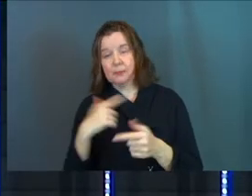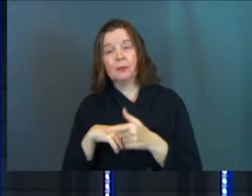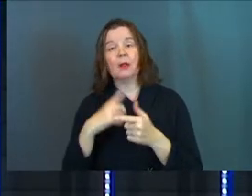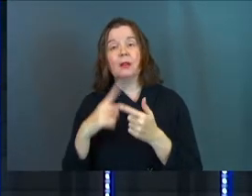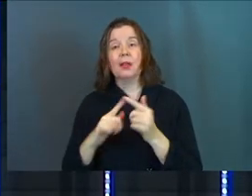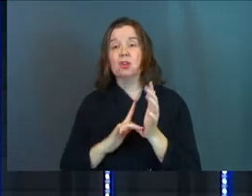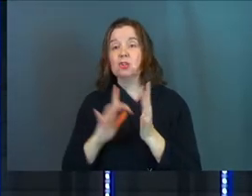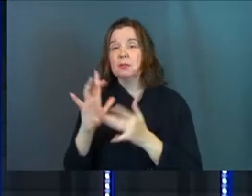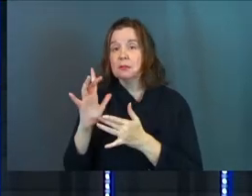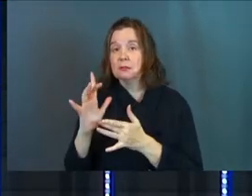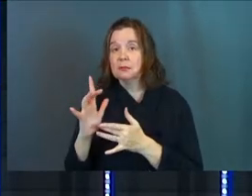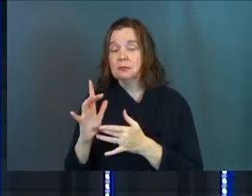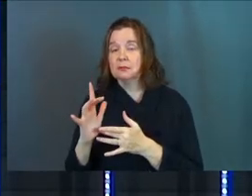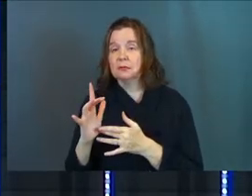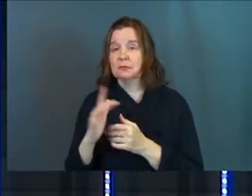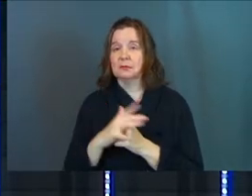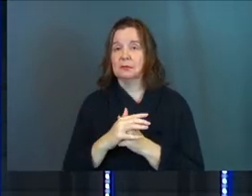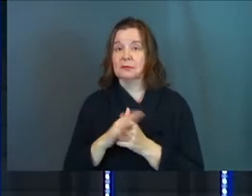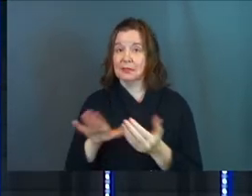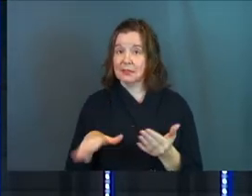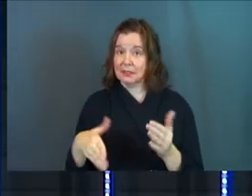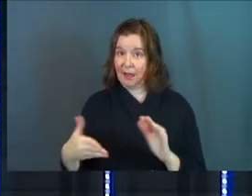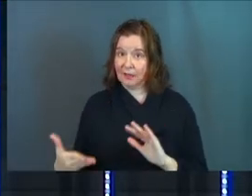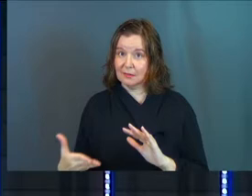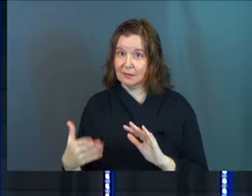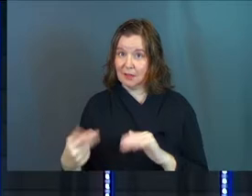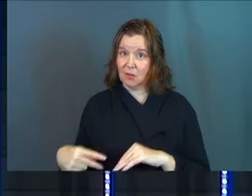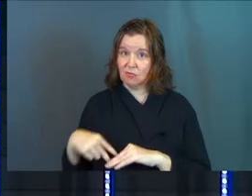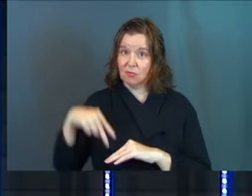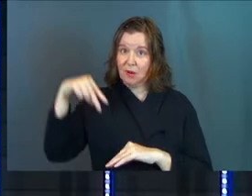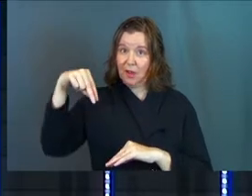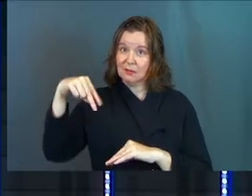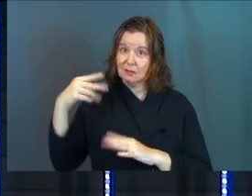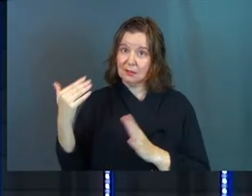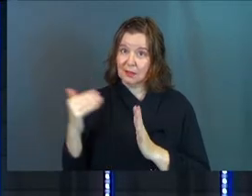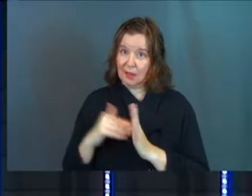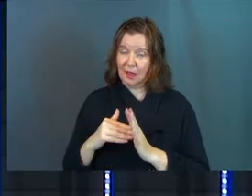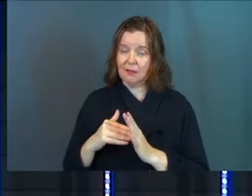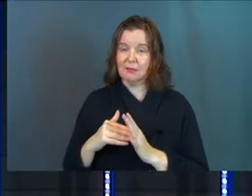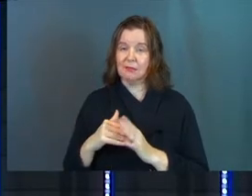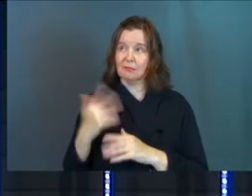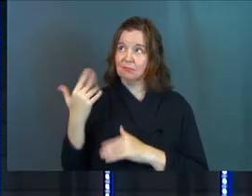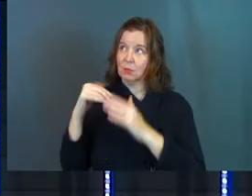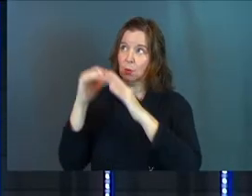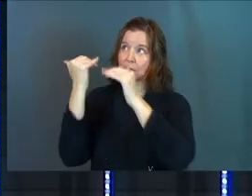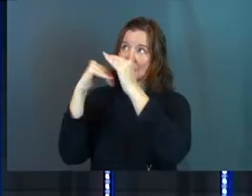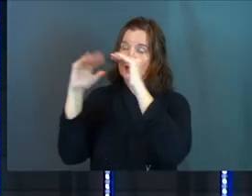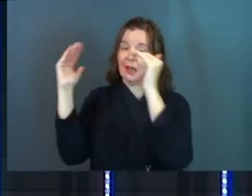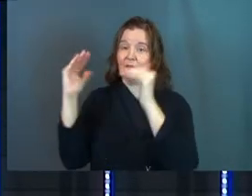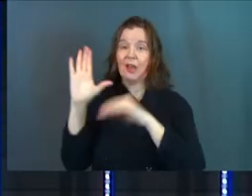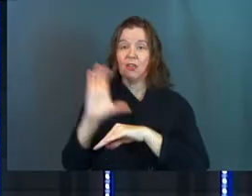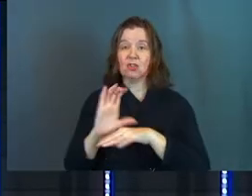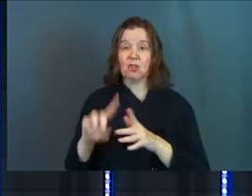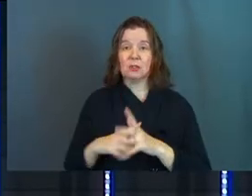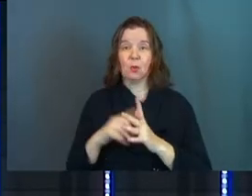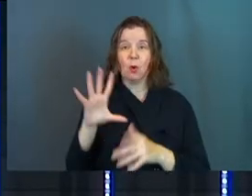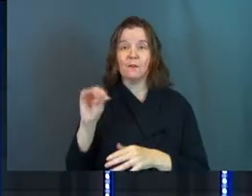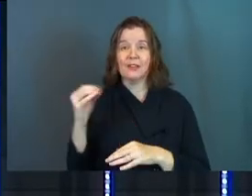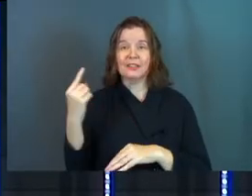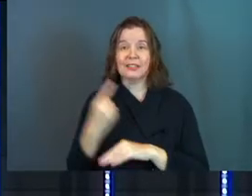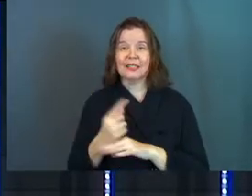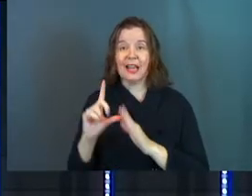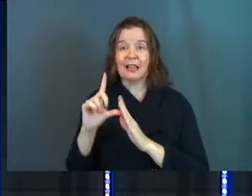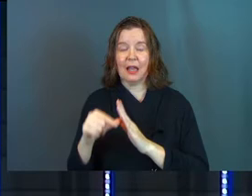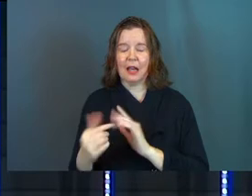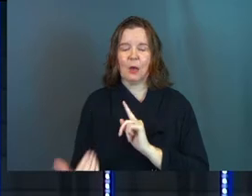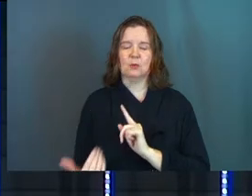And then Jesus dies and rises again from the dead and ascends into heaven, and the church is born 50 days